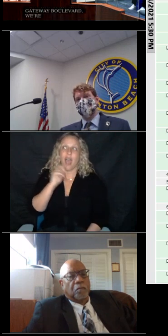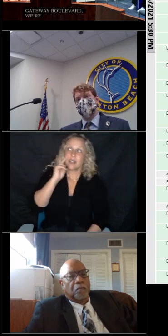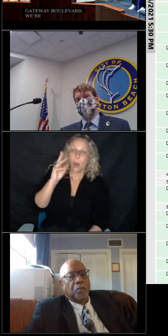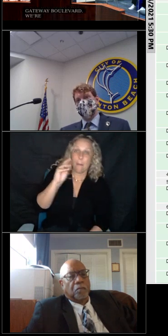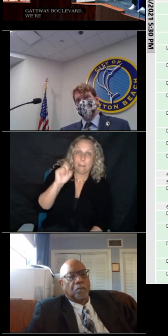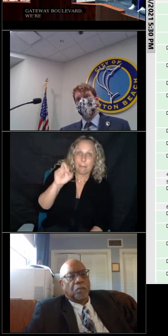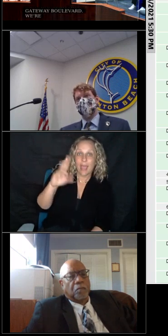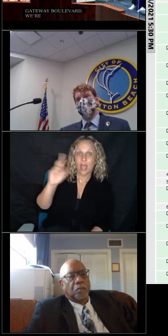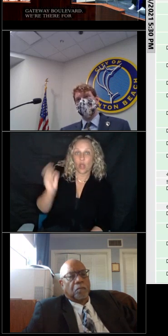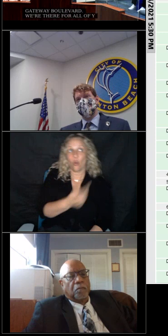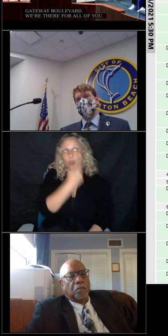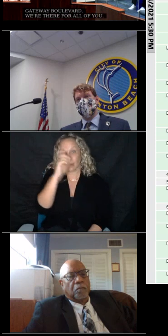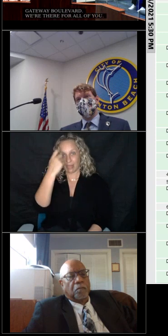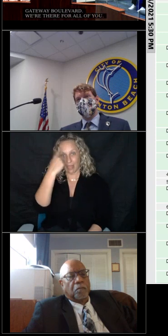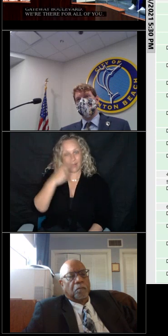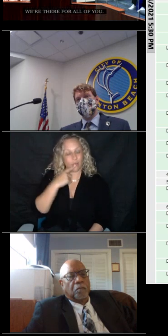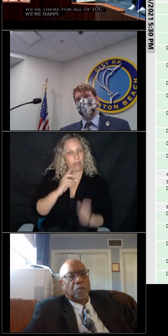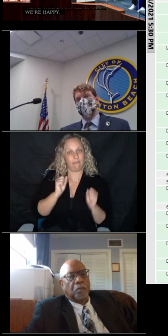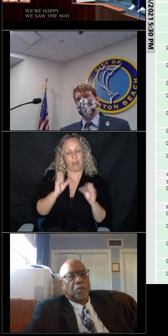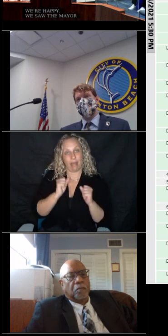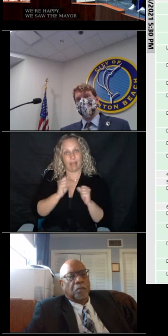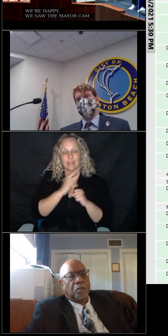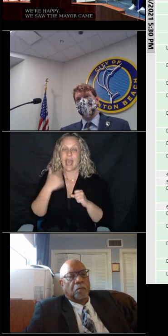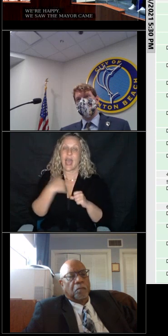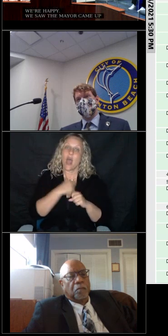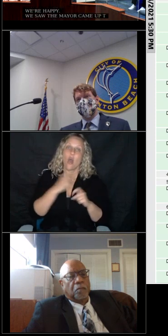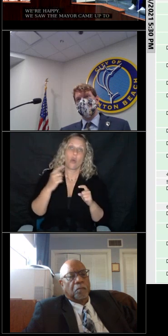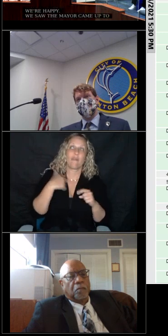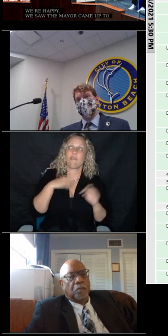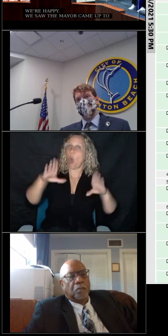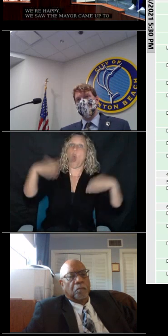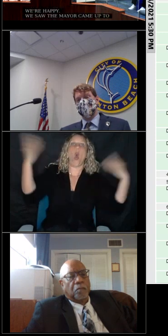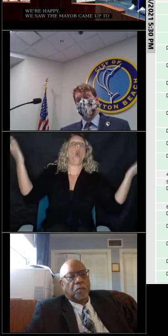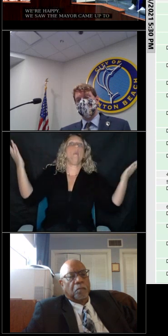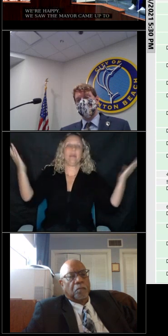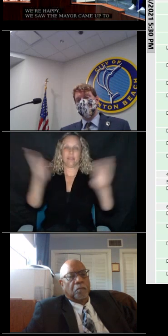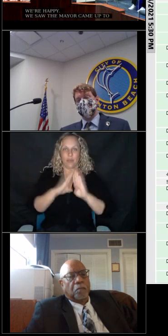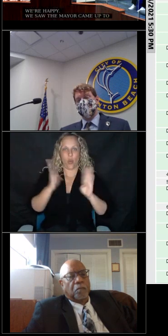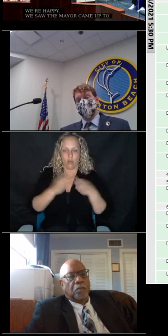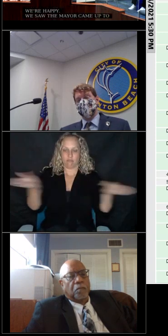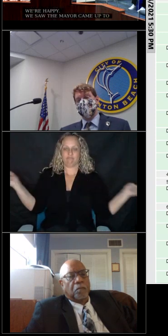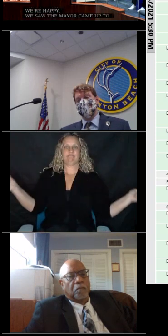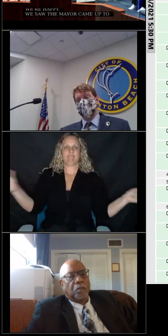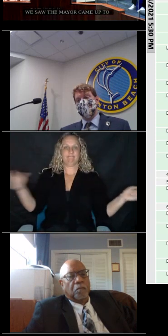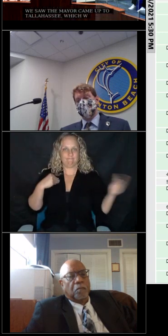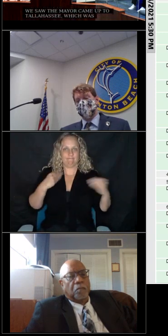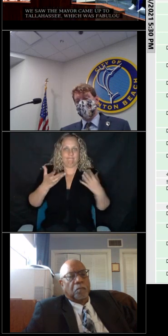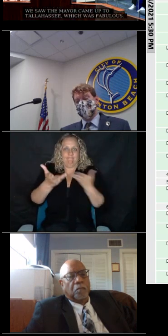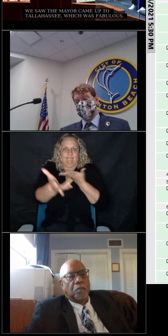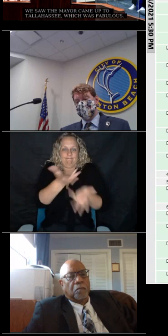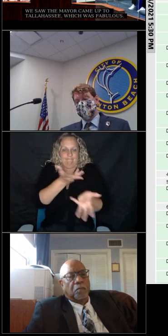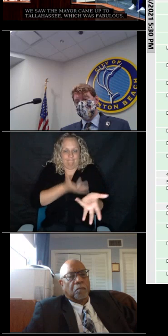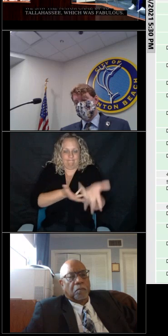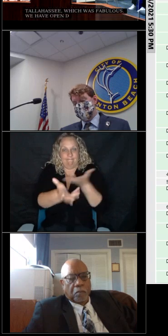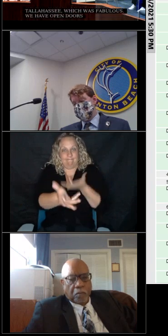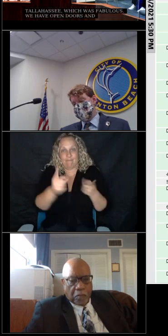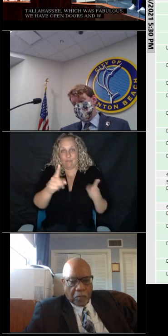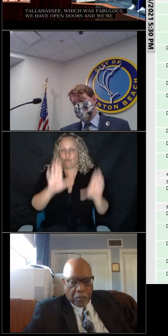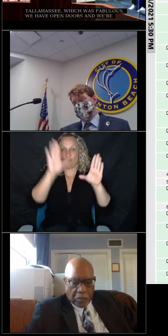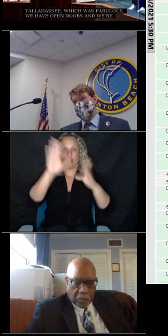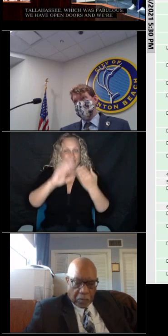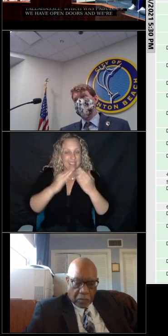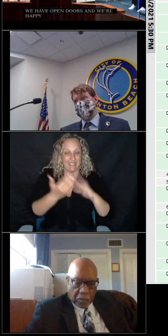which was fabulous. And we have open doors, and we're happy to work with you guys. You're a great city, and